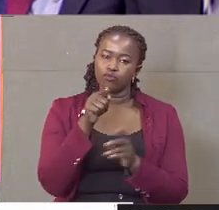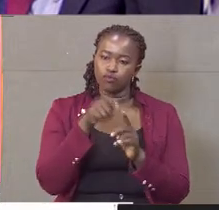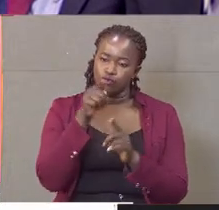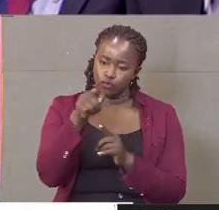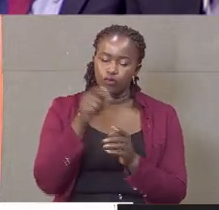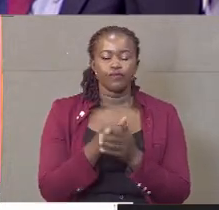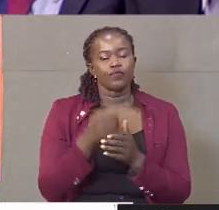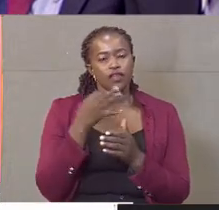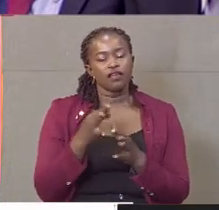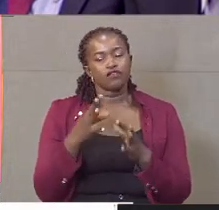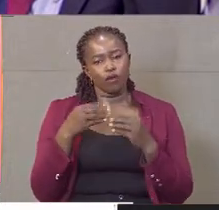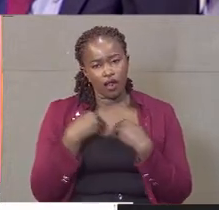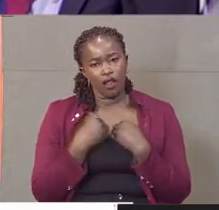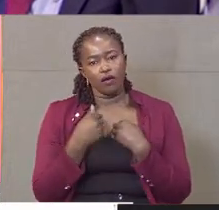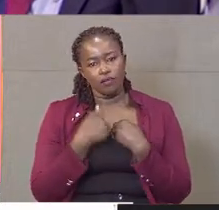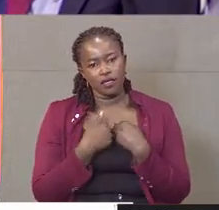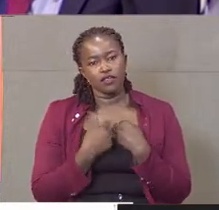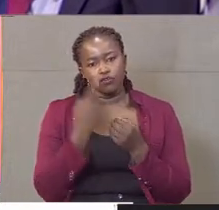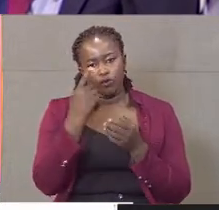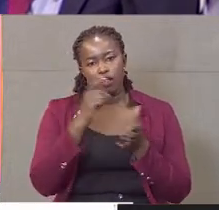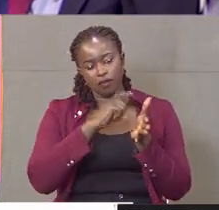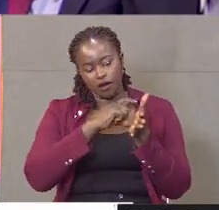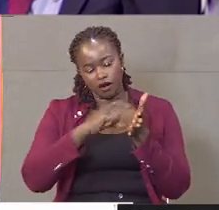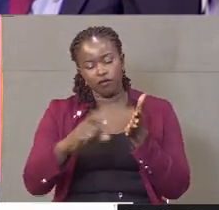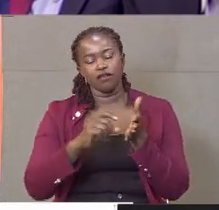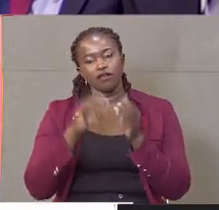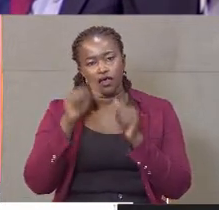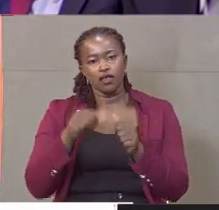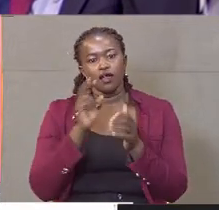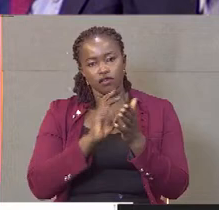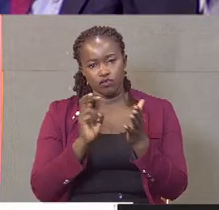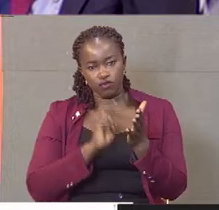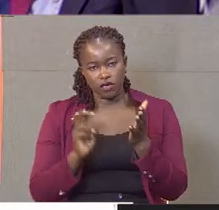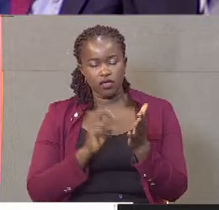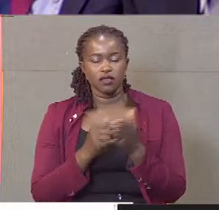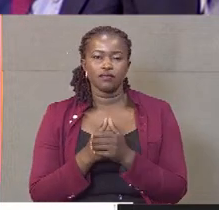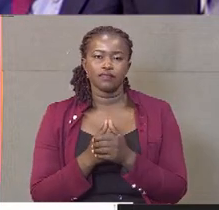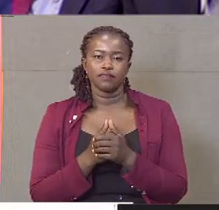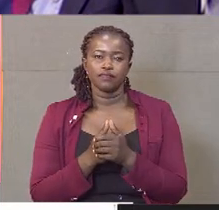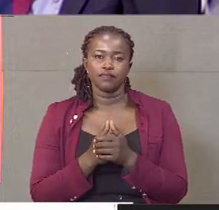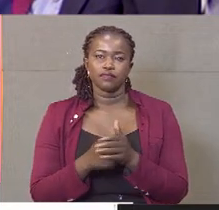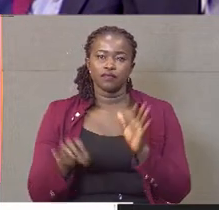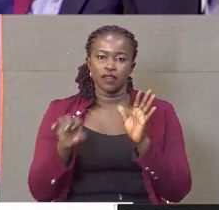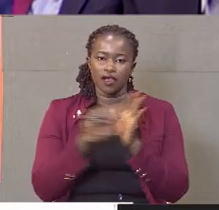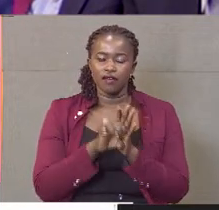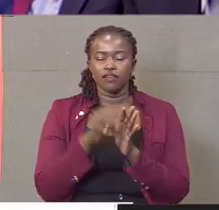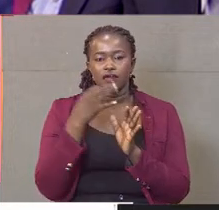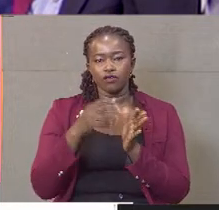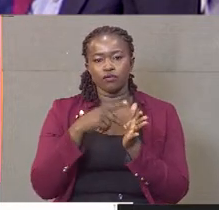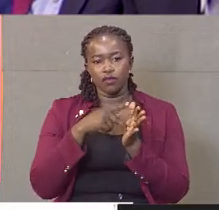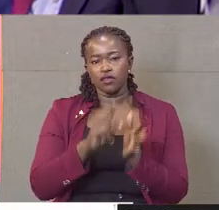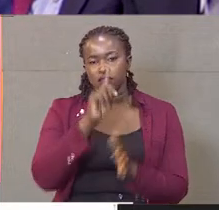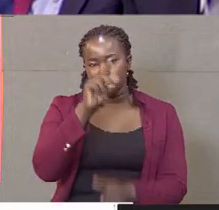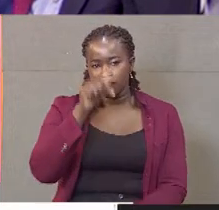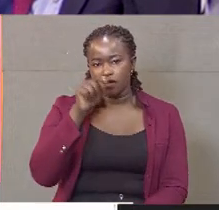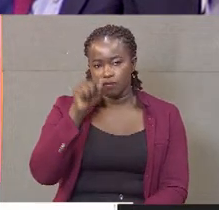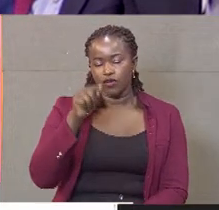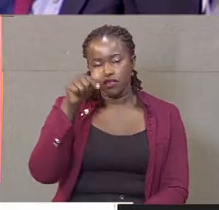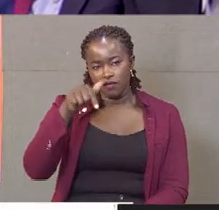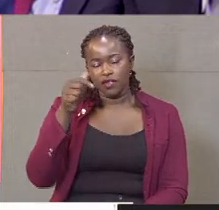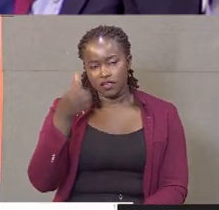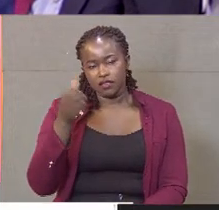if you allow me, it's one paragraph. I can read it. Evidence of payment of 17.76